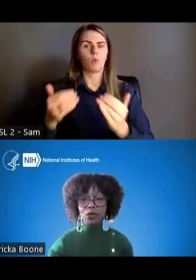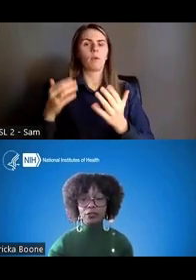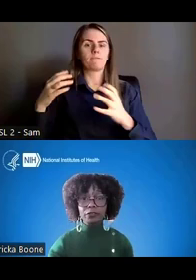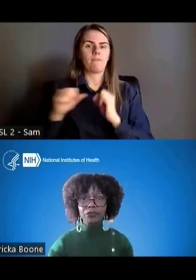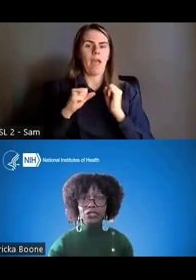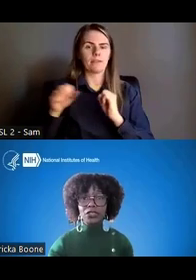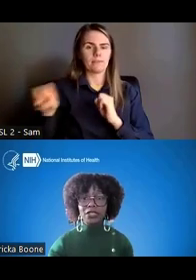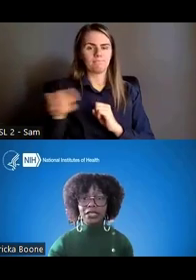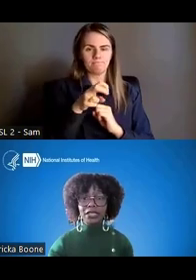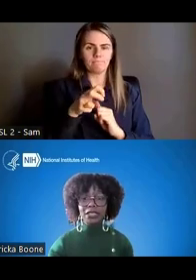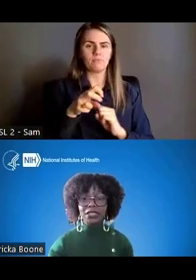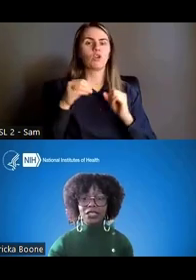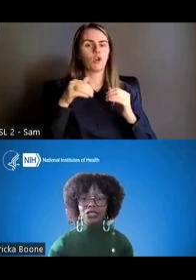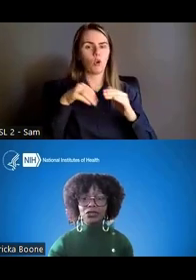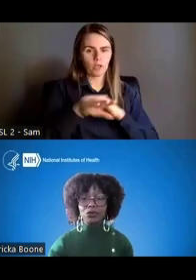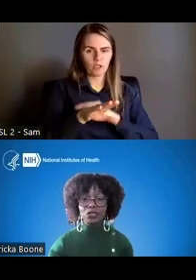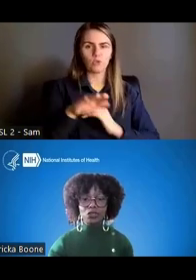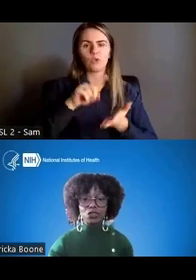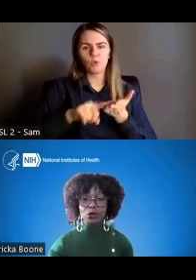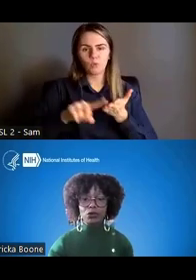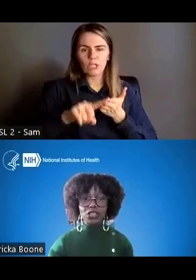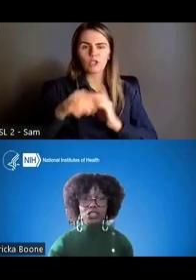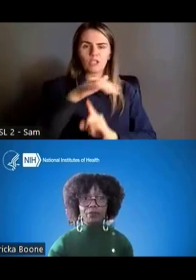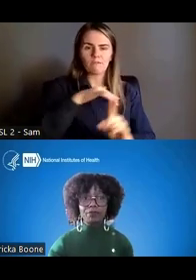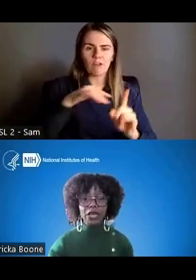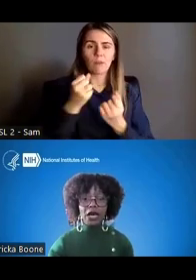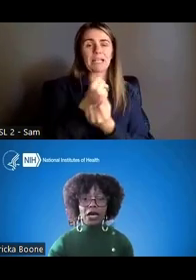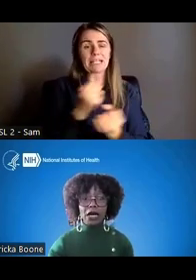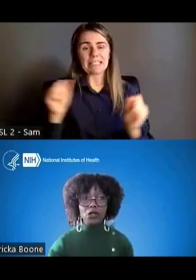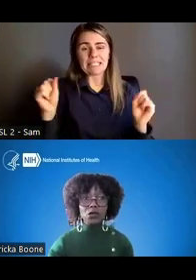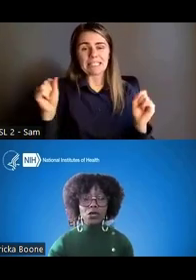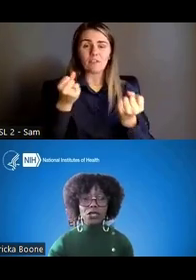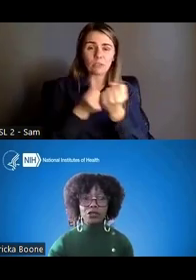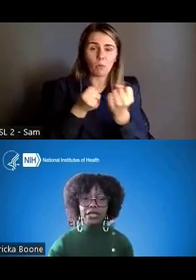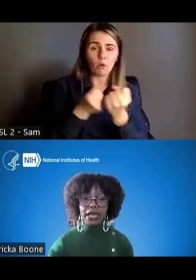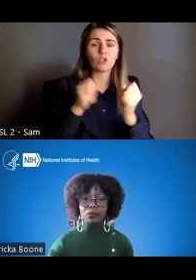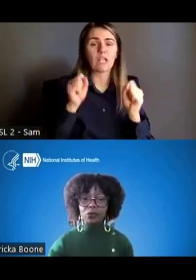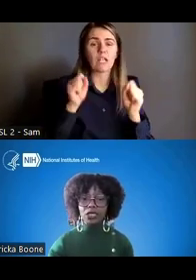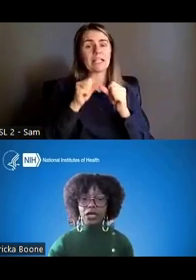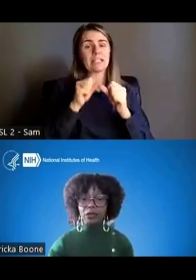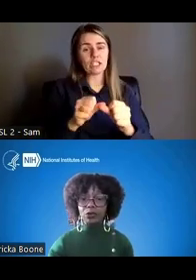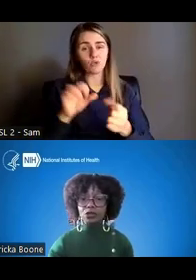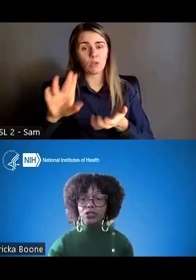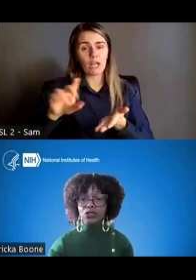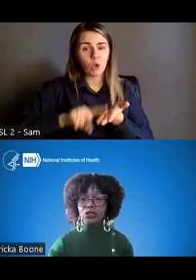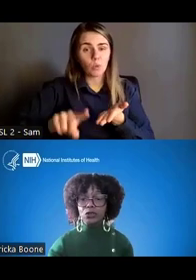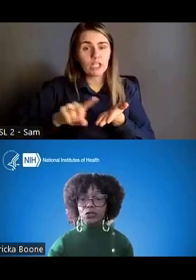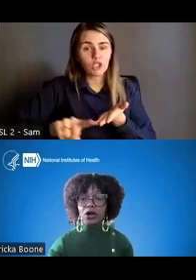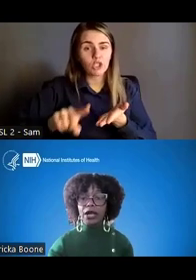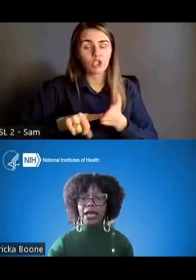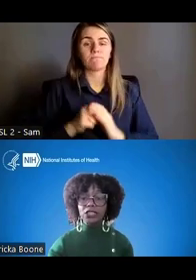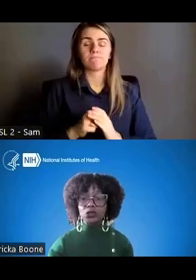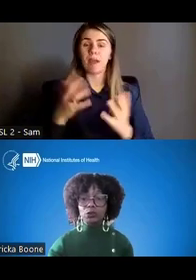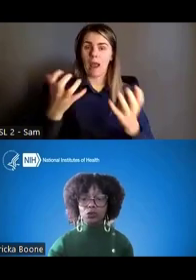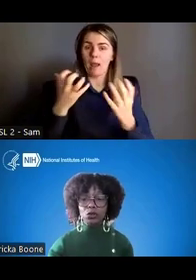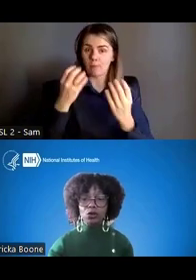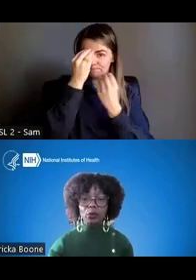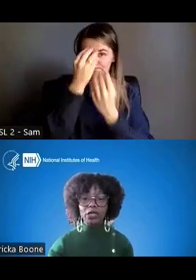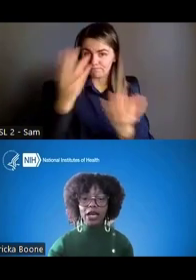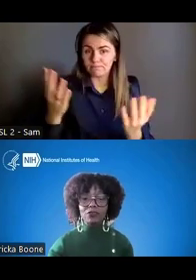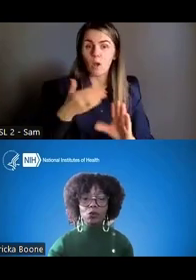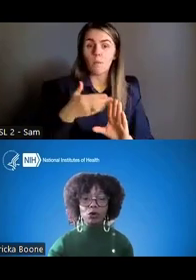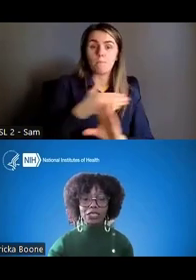and supportive, so that they can continue their research progression. I also want to note that pre-doc and postdoc students are eligible